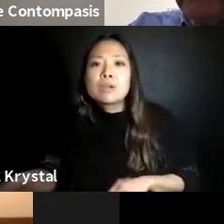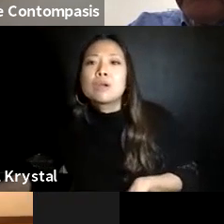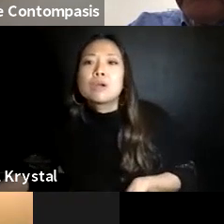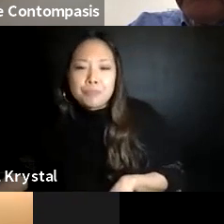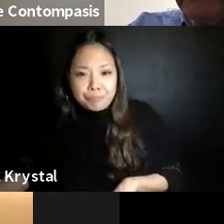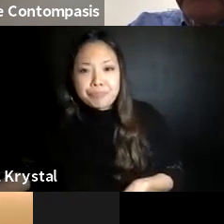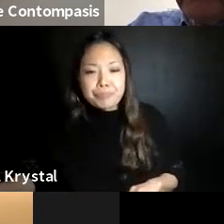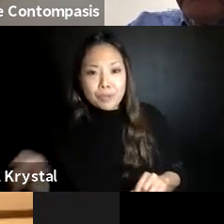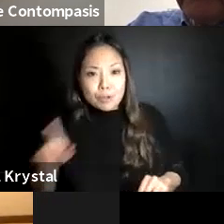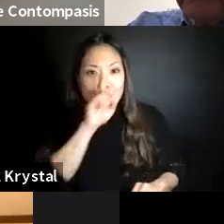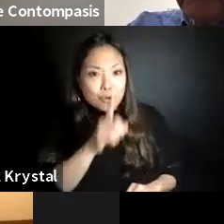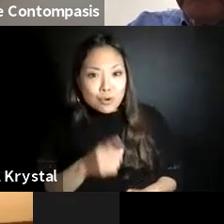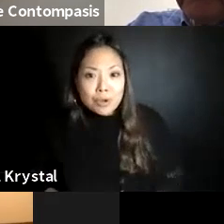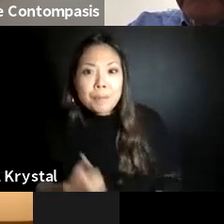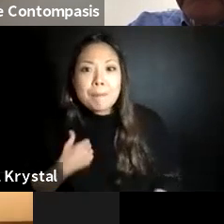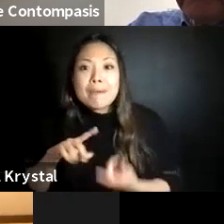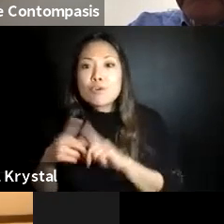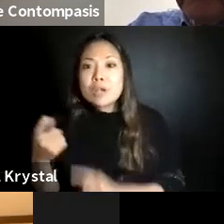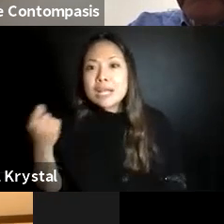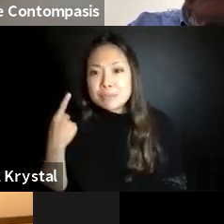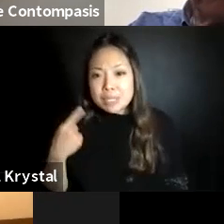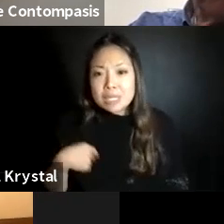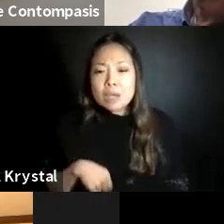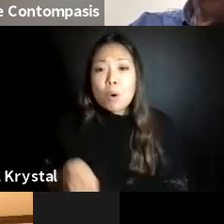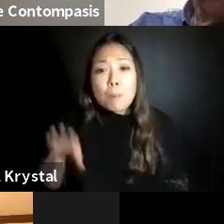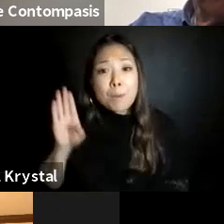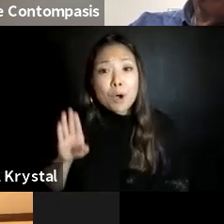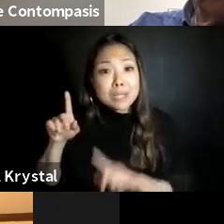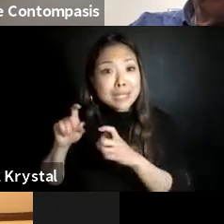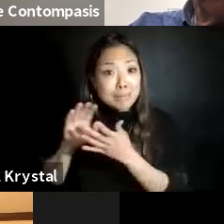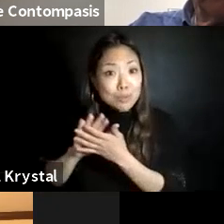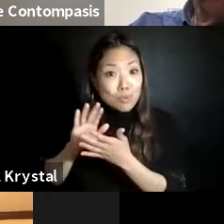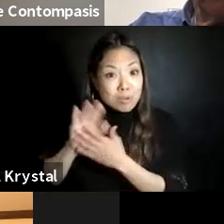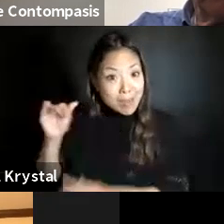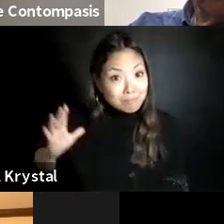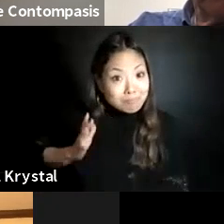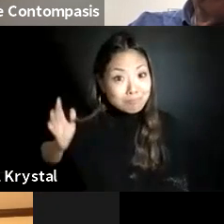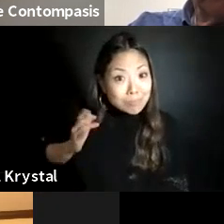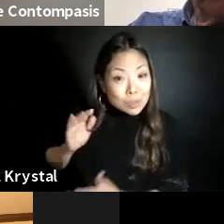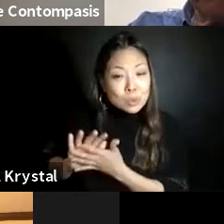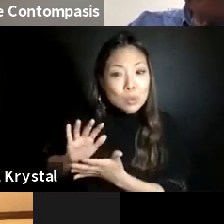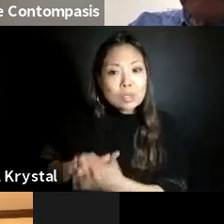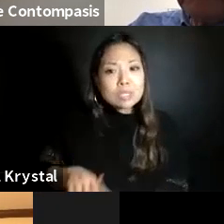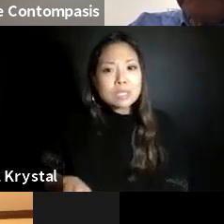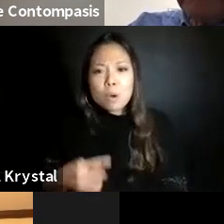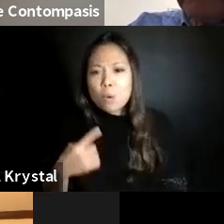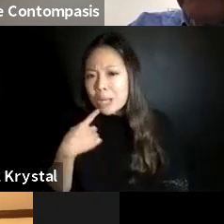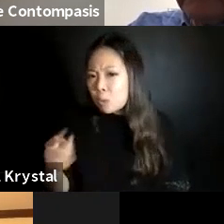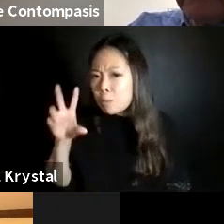me, Boston exam schools are really lottery schools. I told them, no, that's not